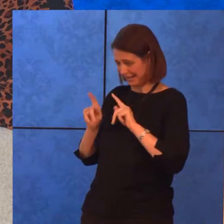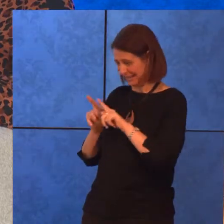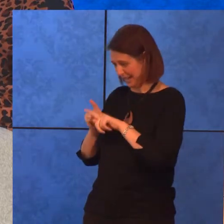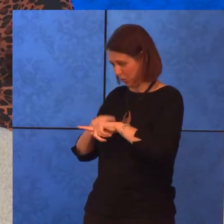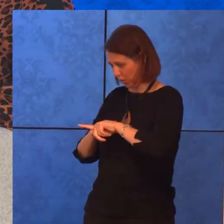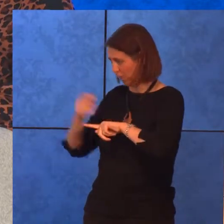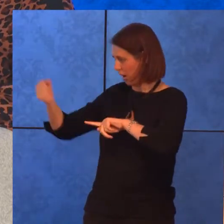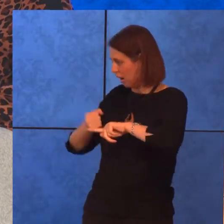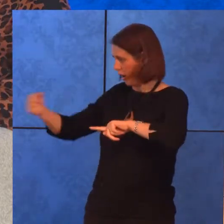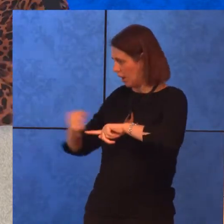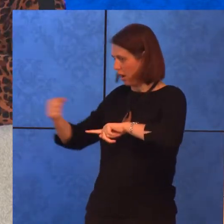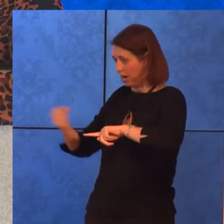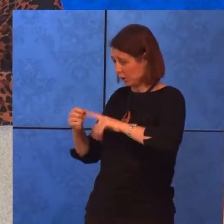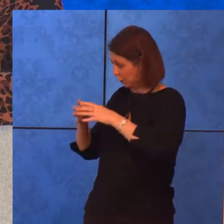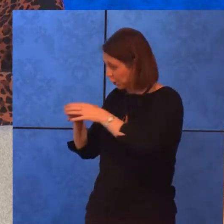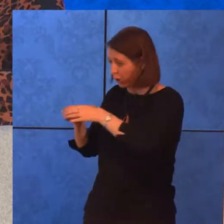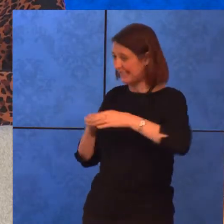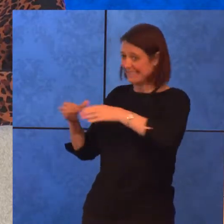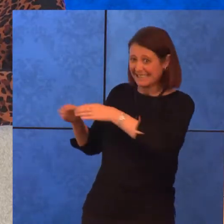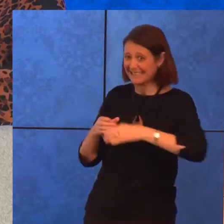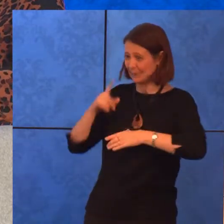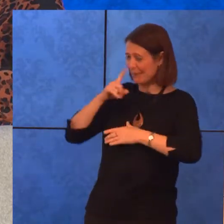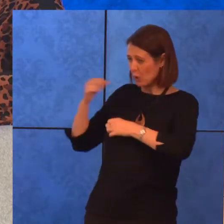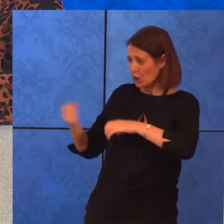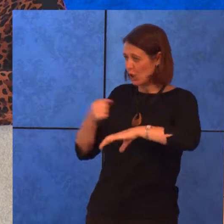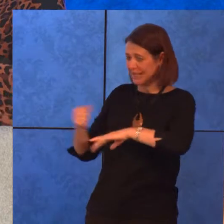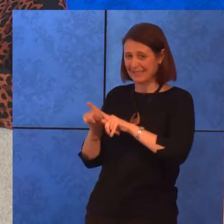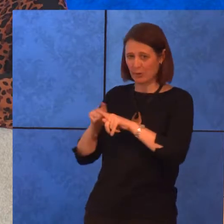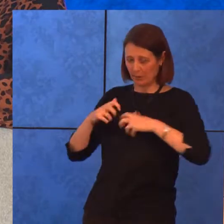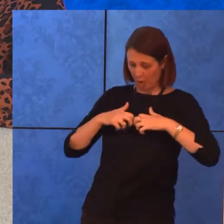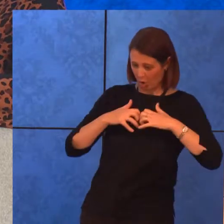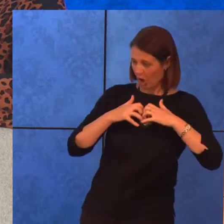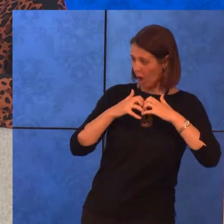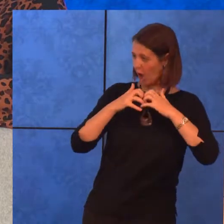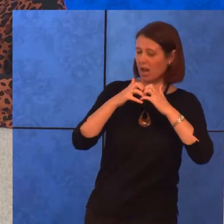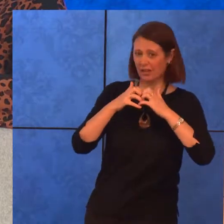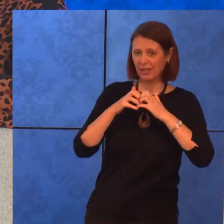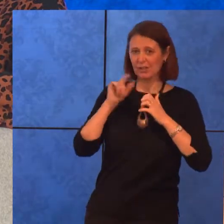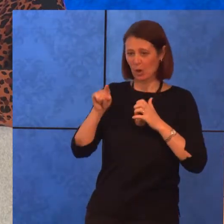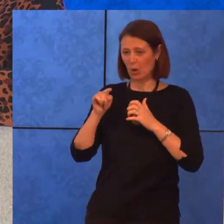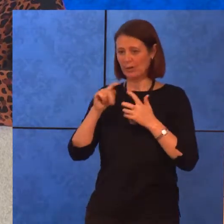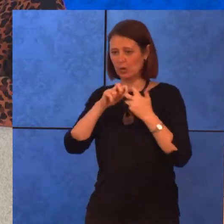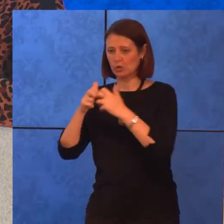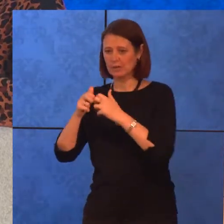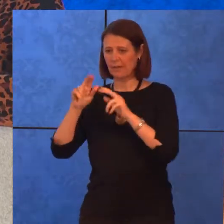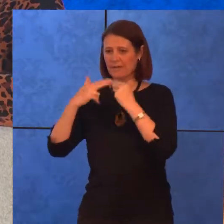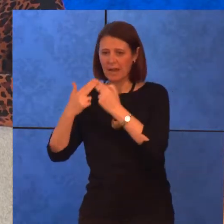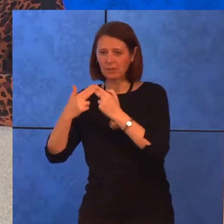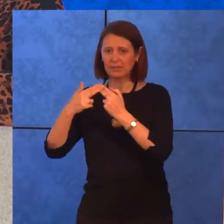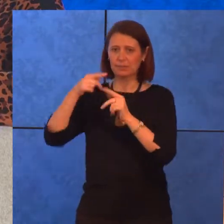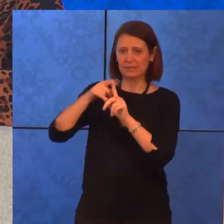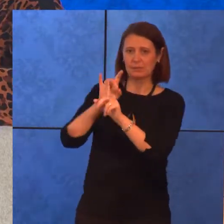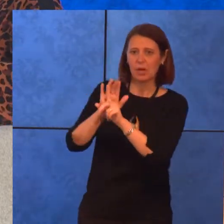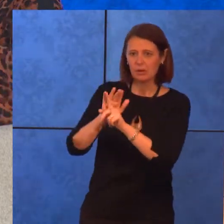in large numbers of people. And so I think a lot of what we experience and participants and their families experience and others